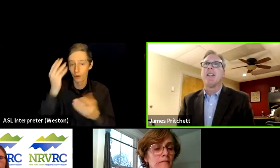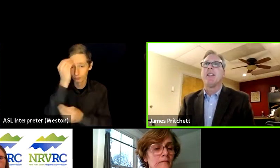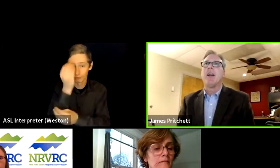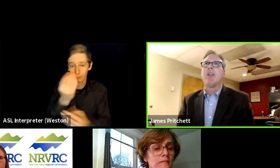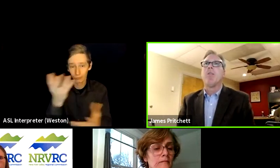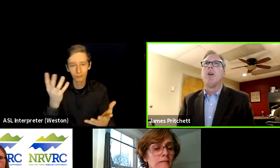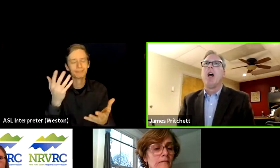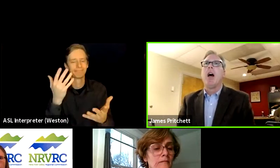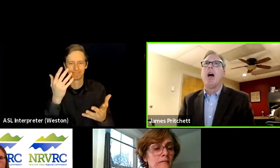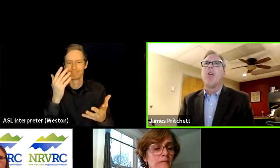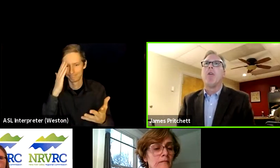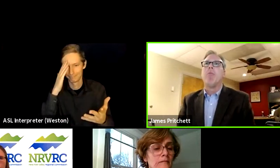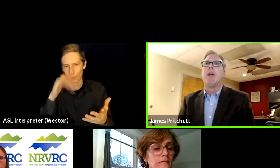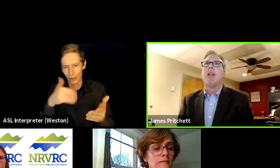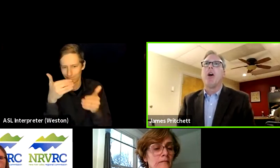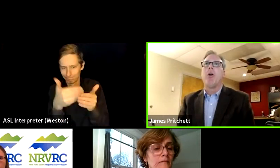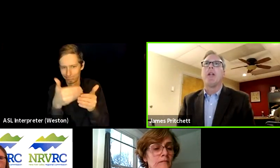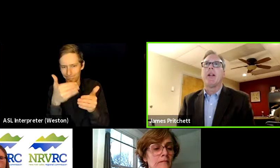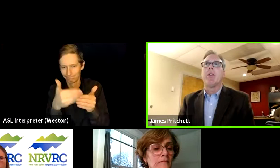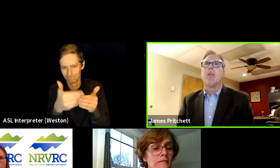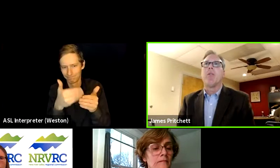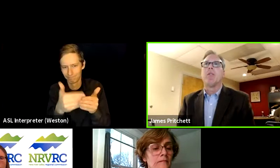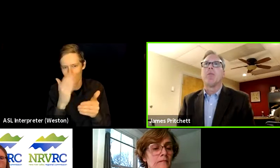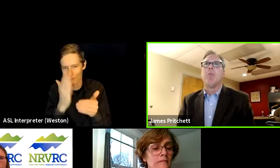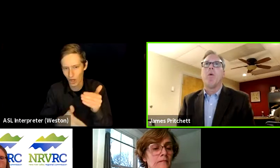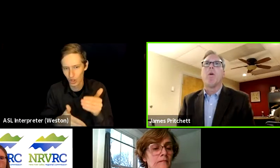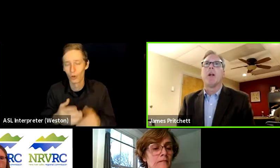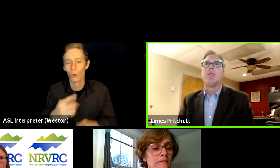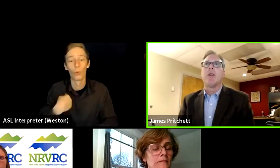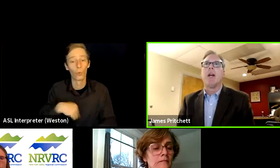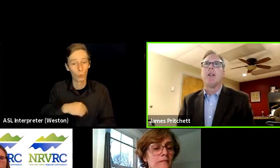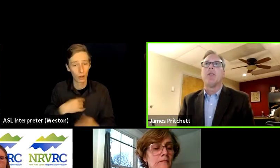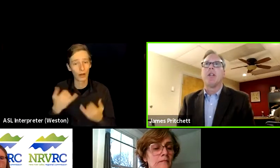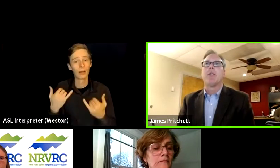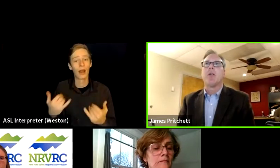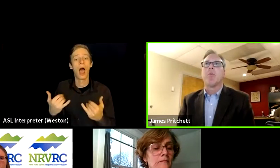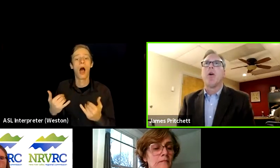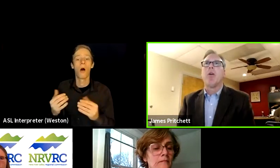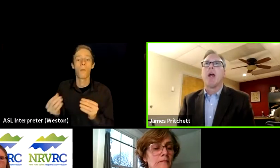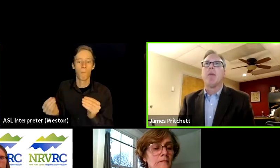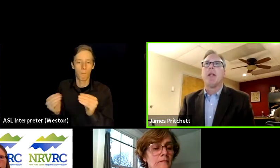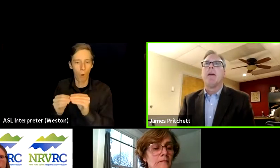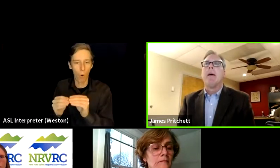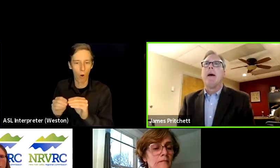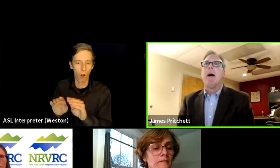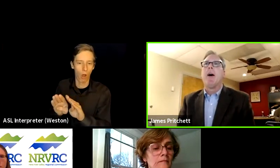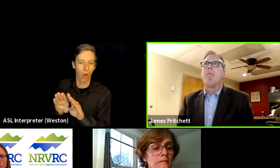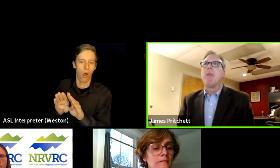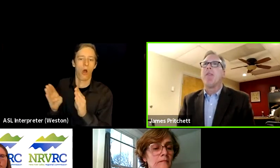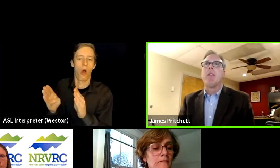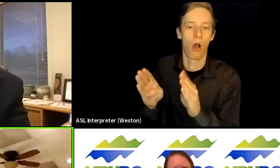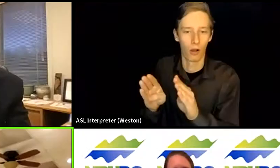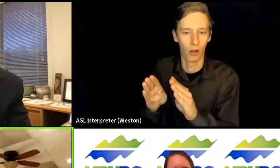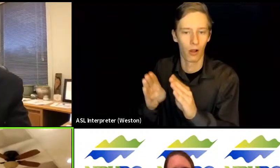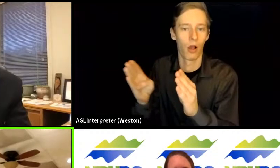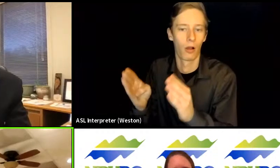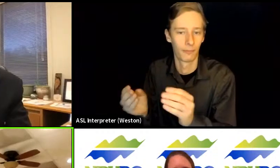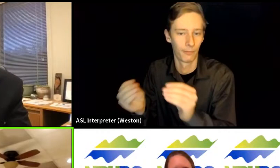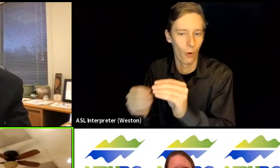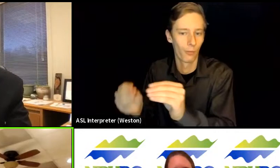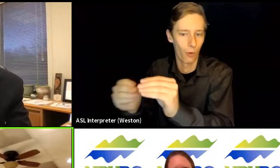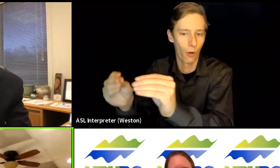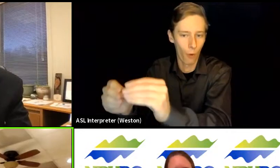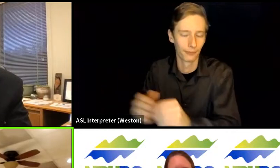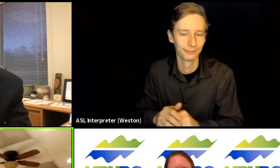at the end of the tunnel, we've been opening our doors more and trying to adjust our programming. Even though we never shut